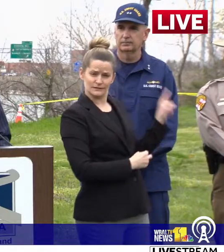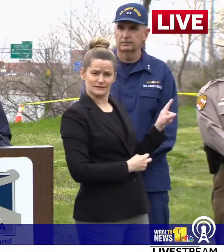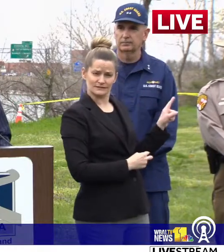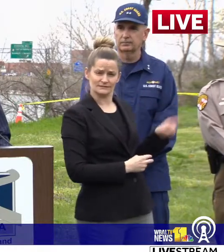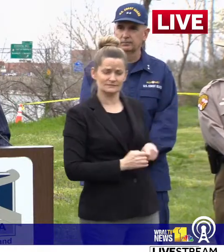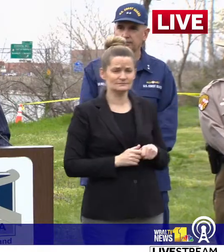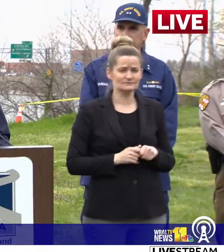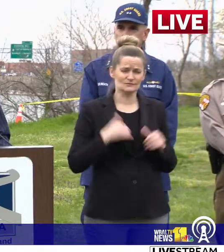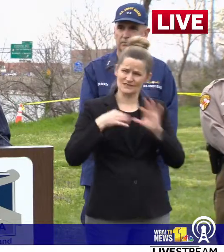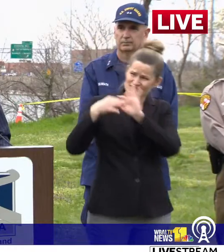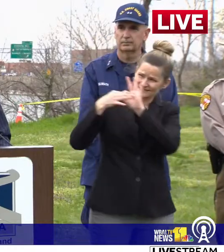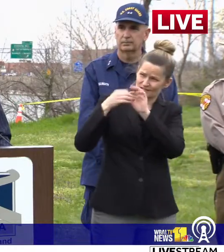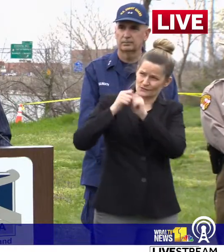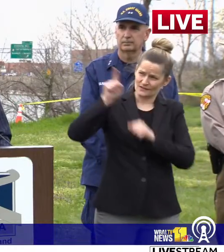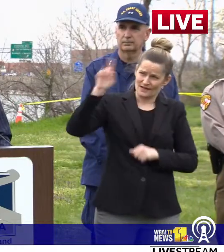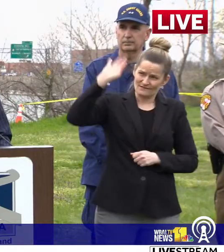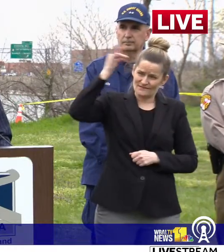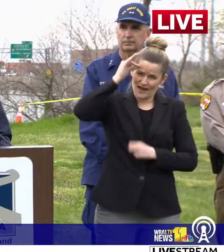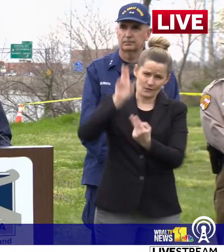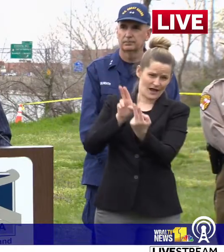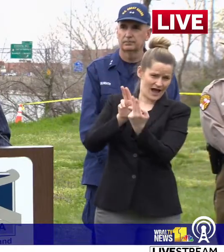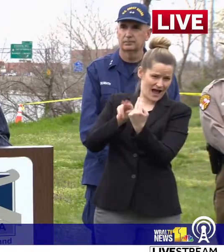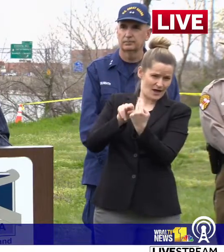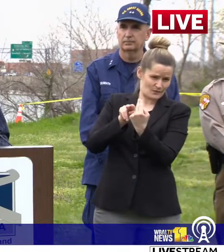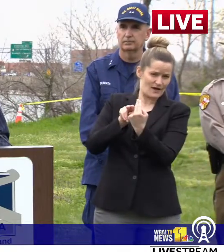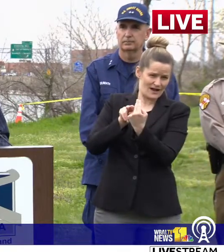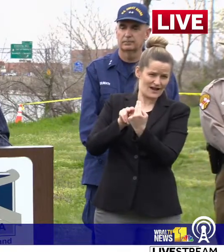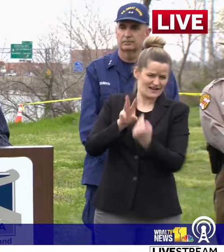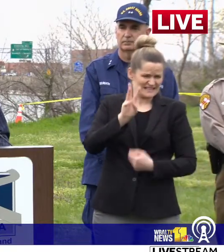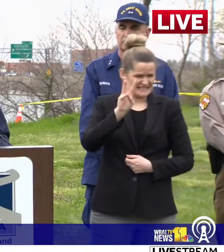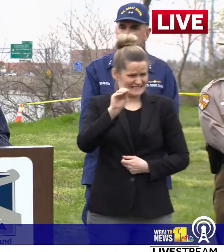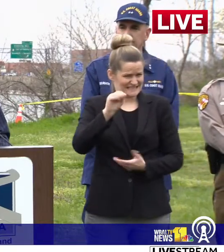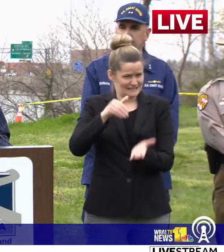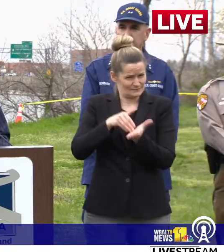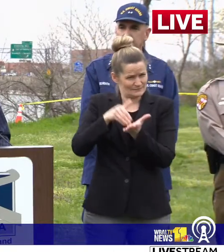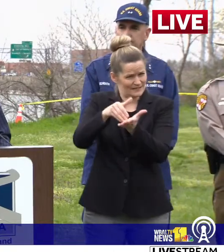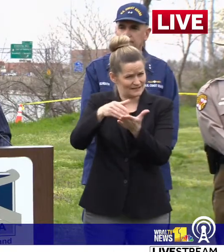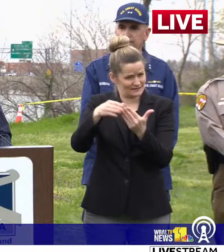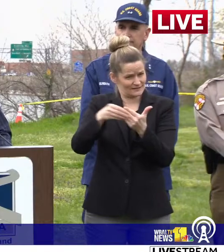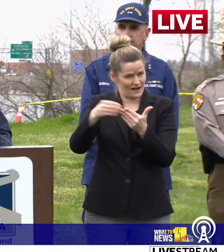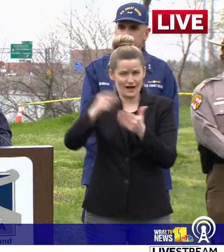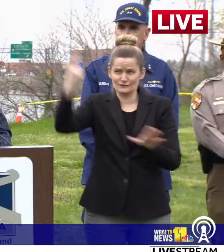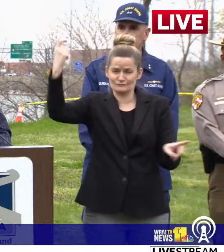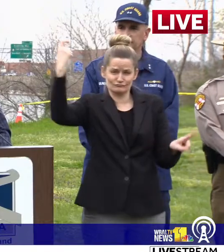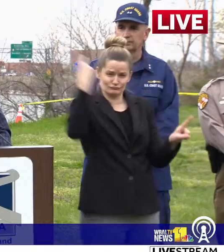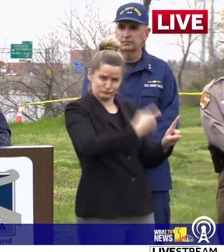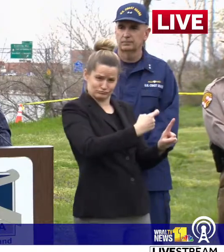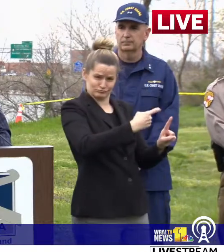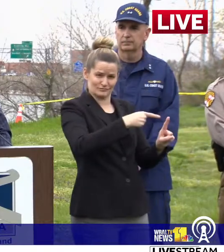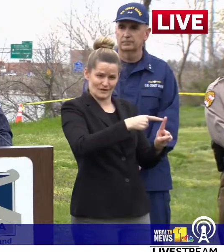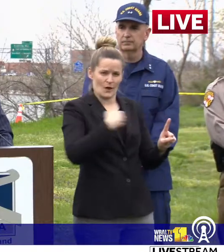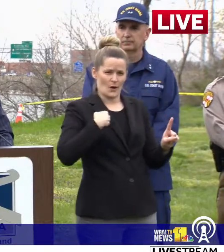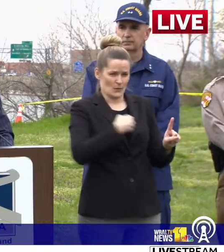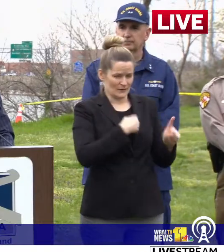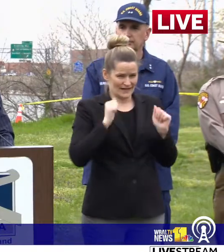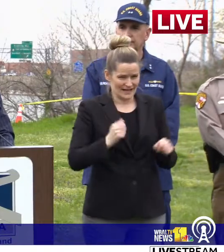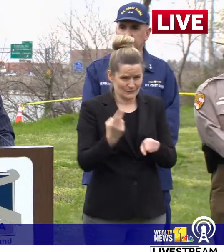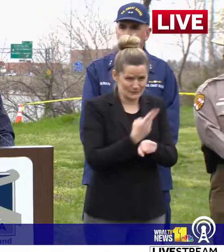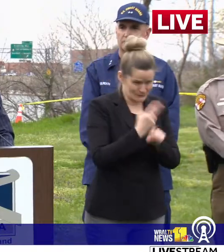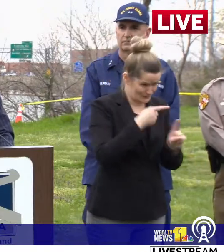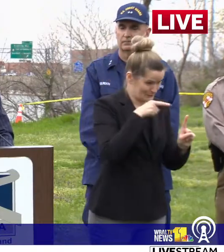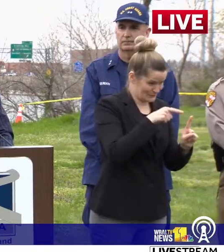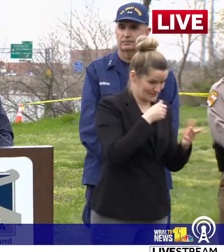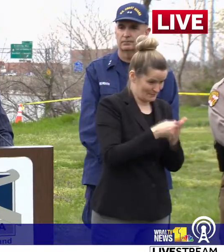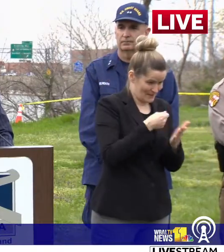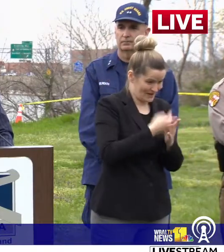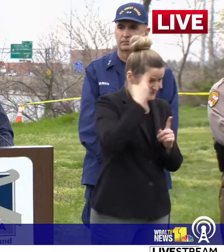Administration partners. The $60 million that we did receive from them are being used today as we start to remove some of the structure there, and they'll continue to help us